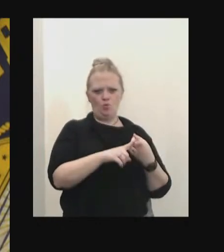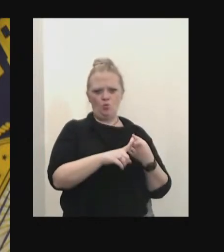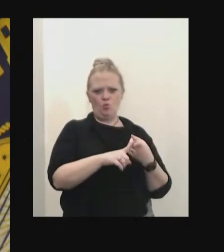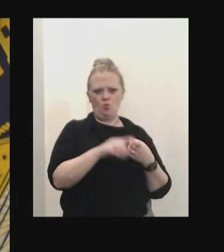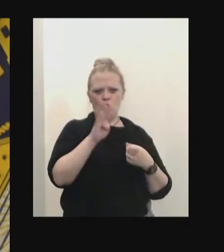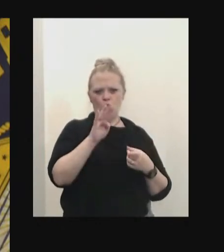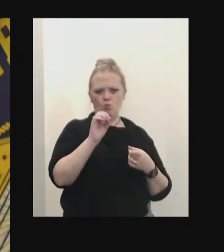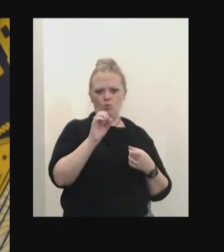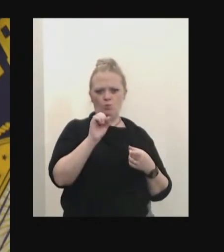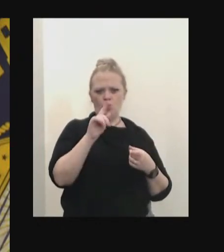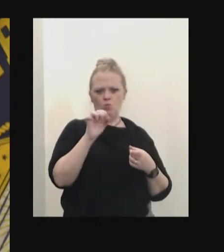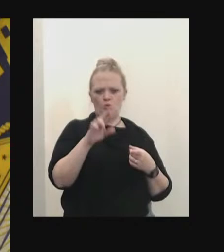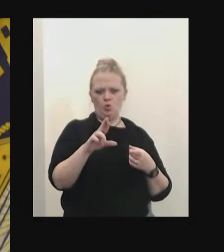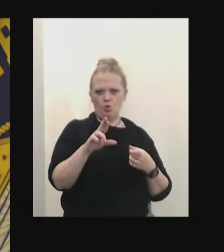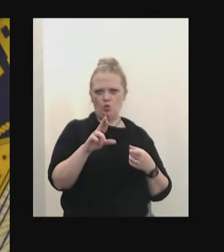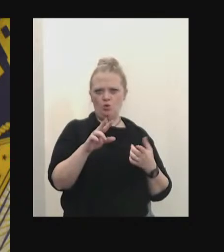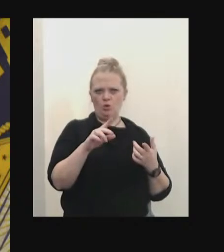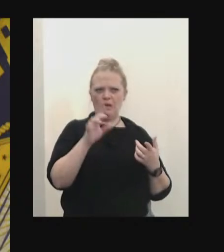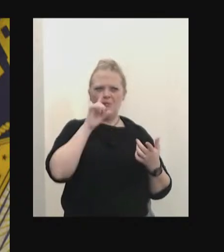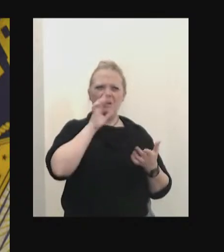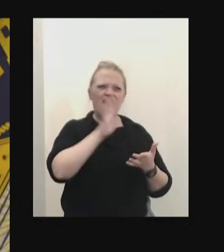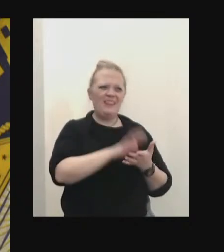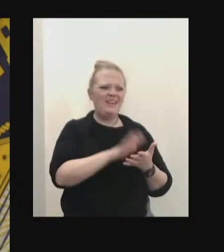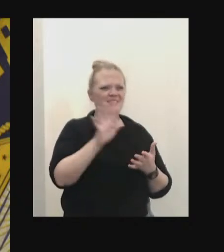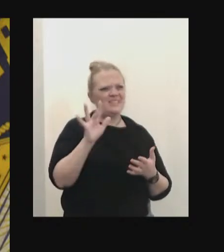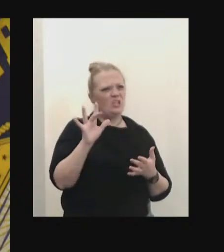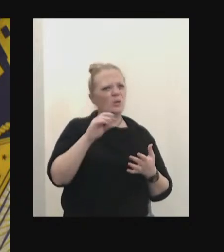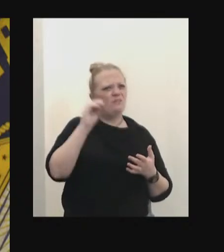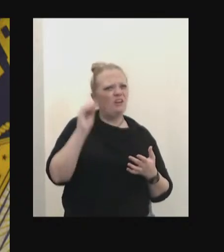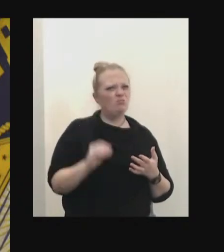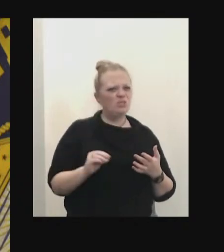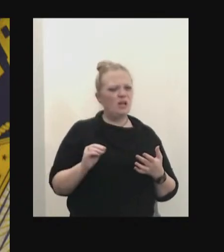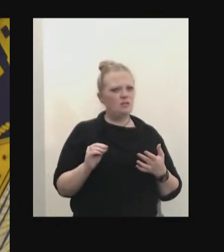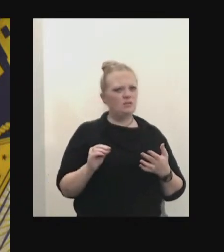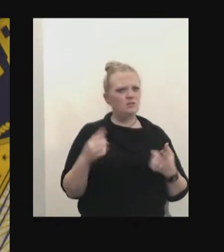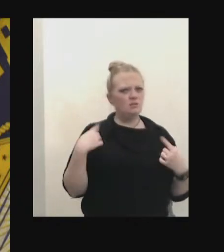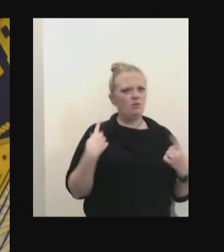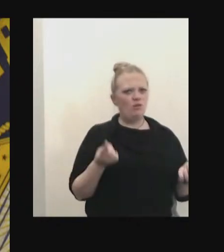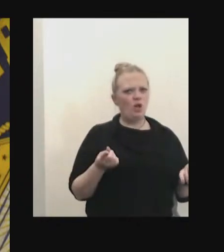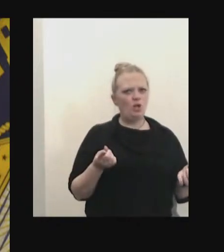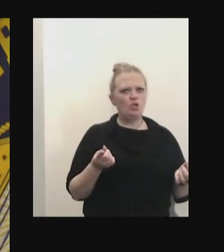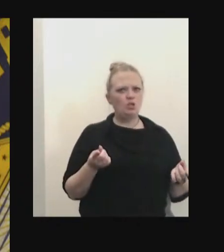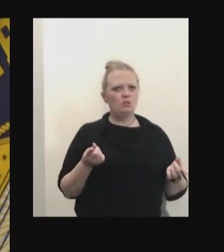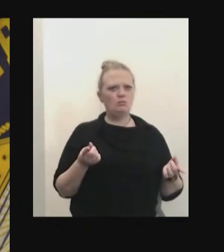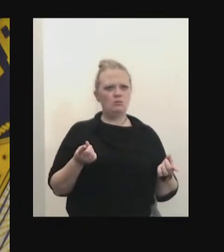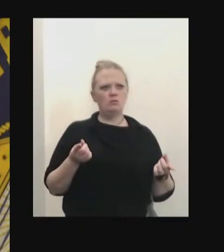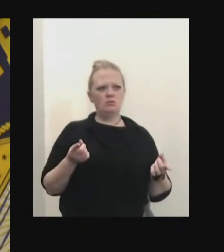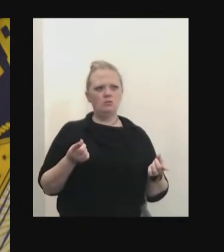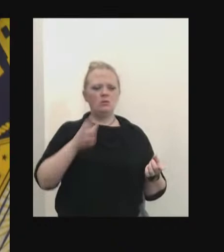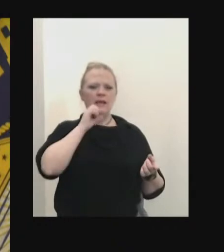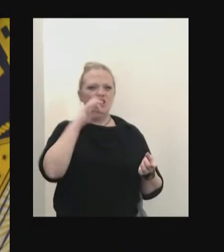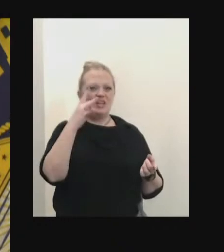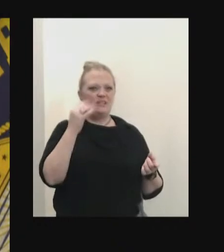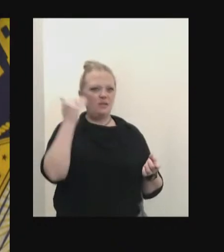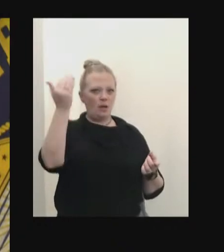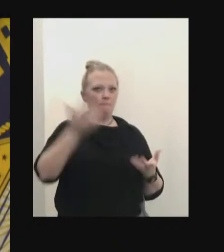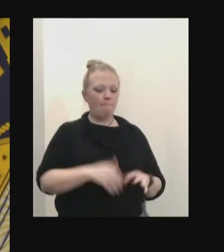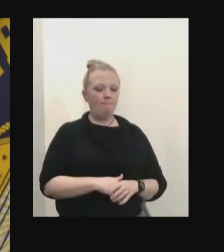boosted, we believe it's, I think it's around 25% of those that are 18 and above.